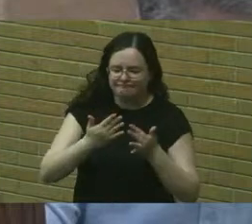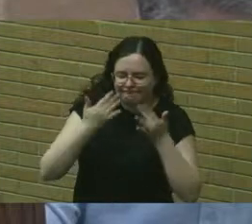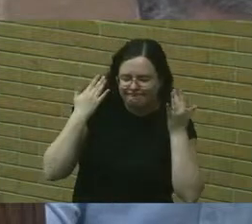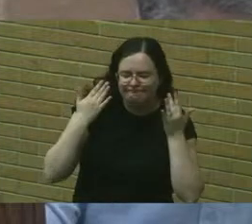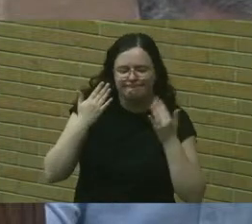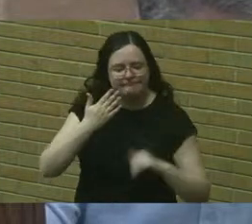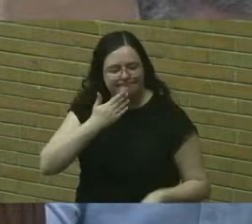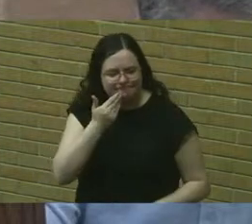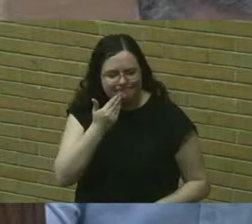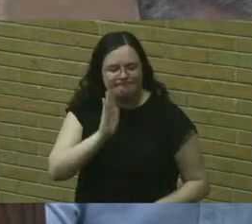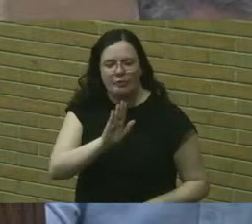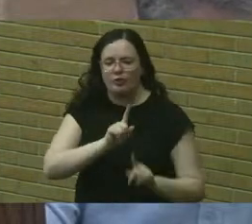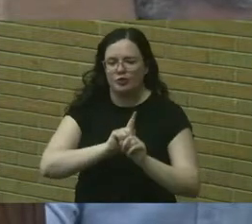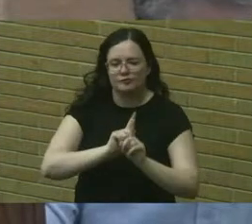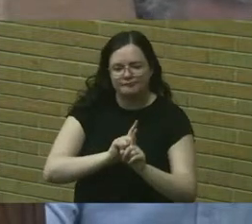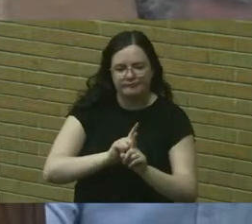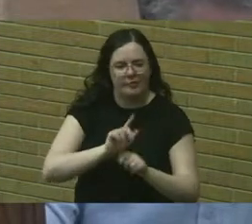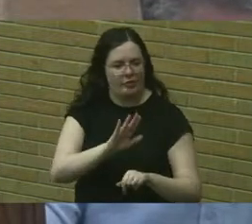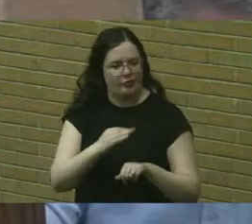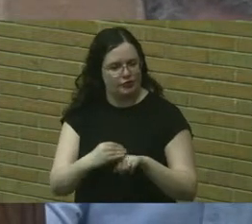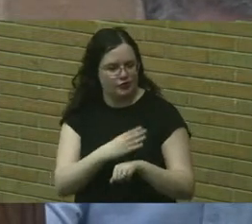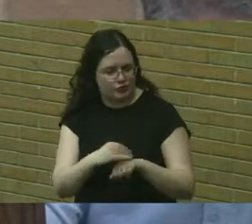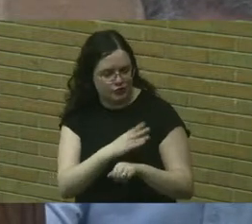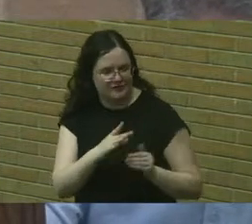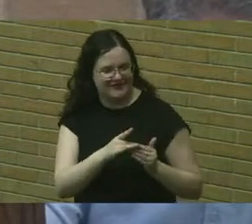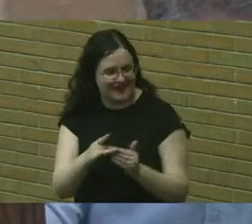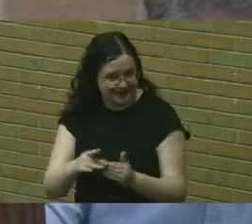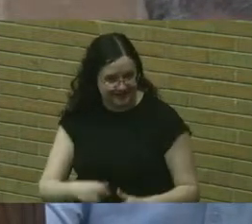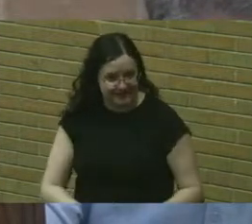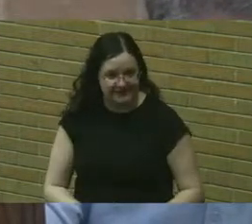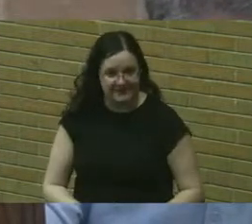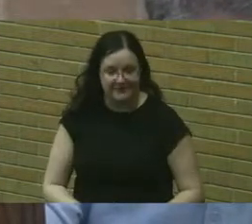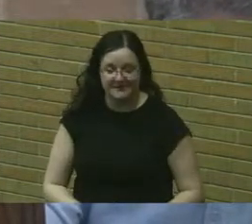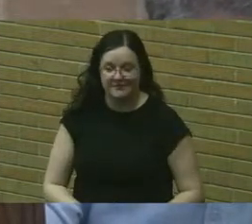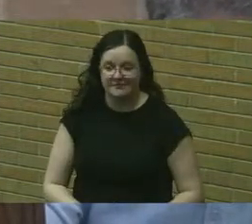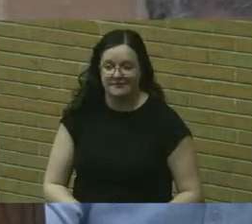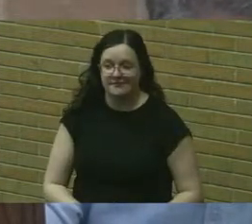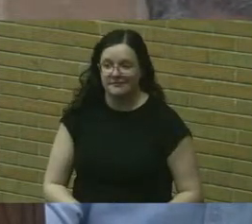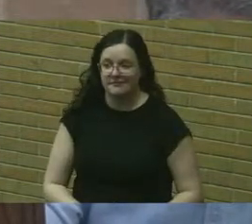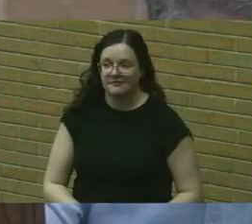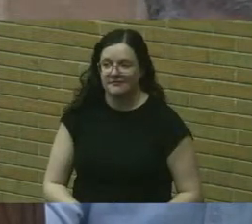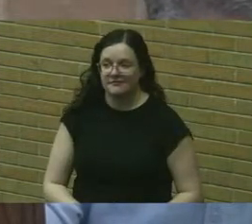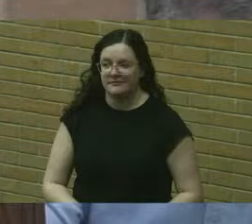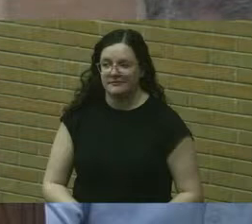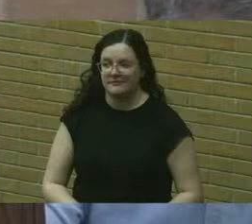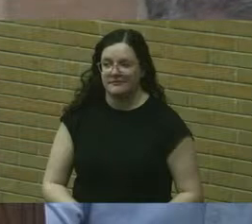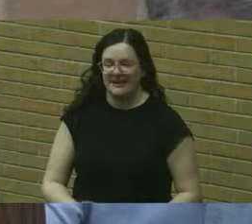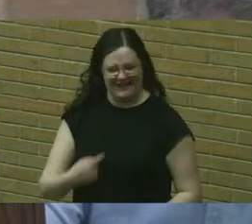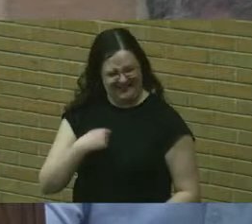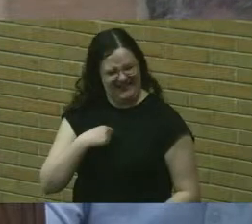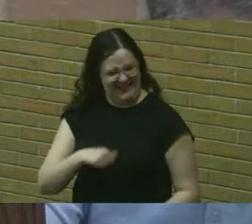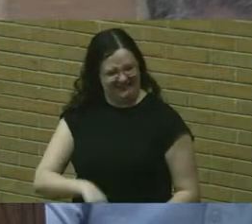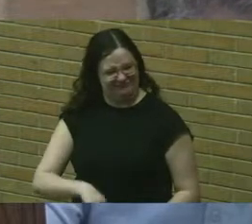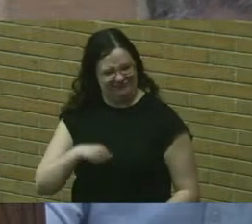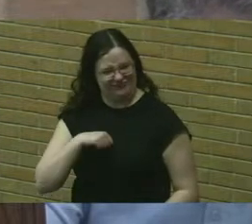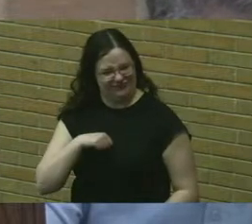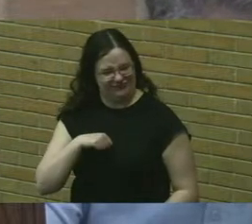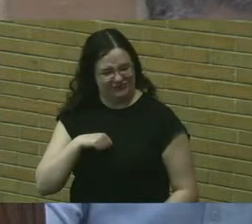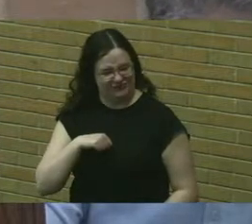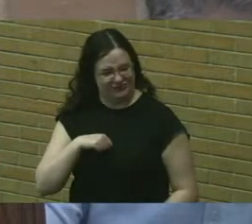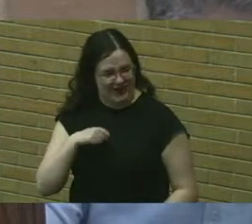mentorship, for their guidance. I am proud of the women's philanthropy that has provided for me